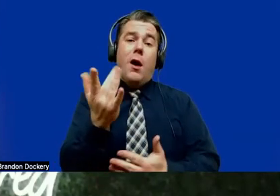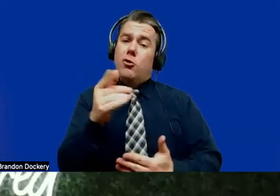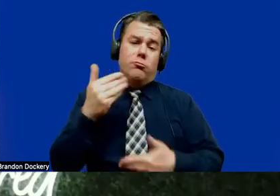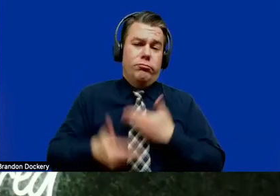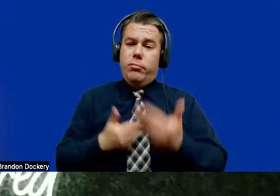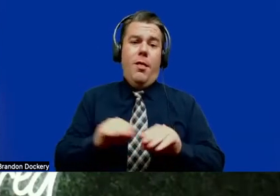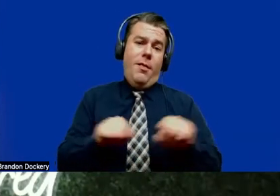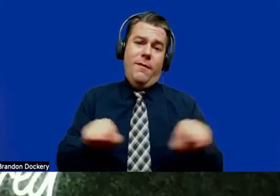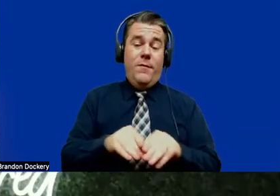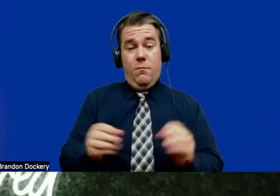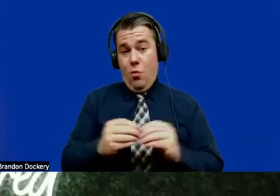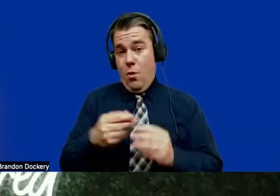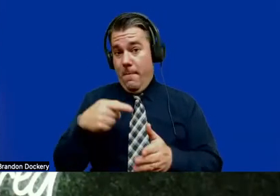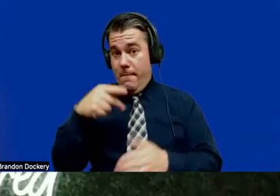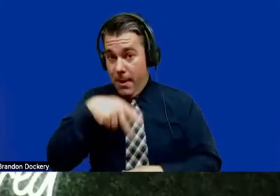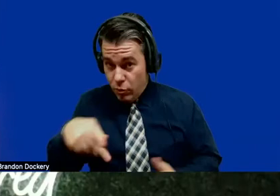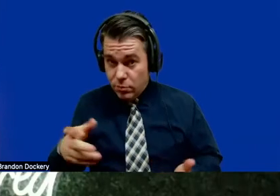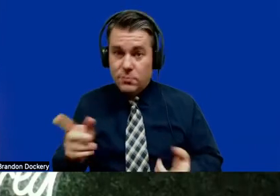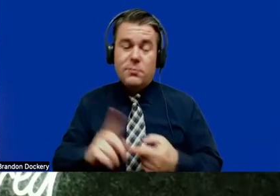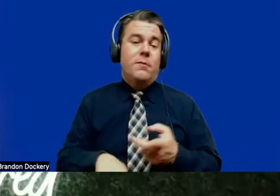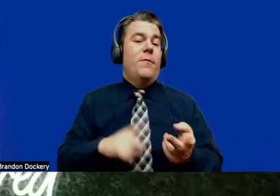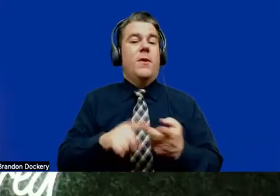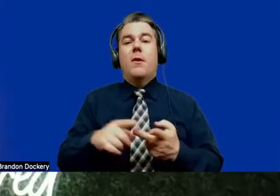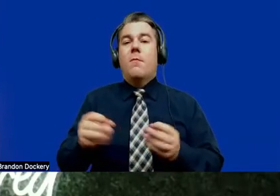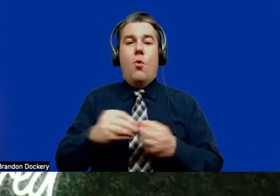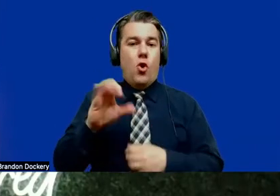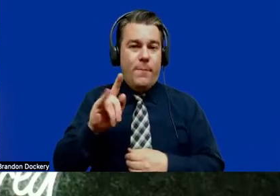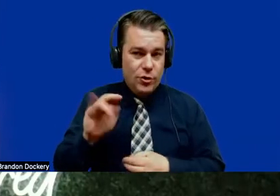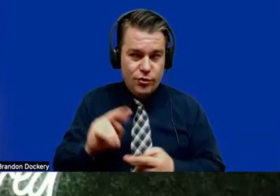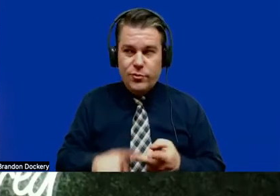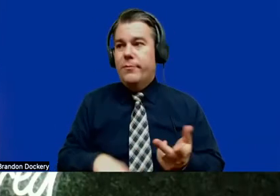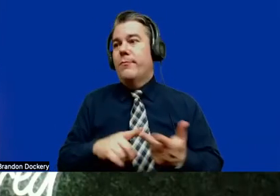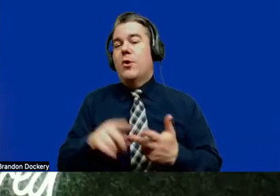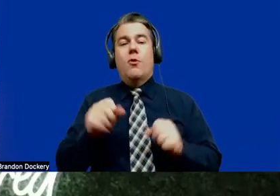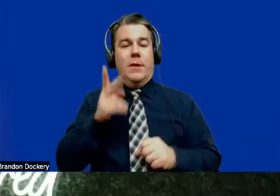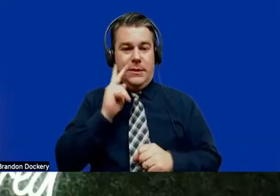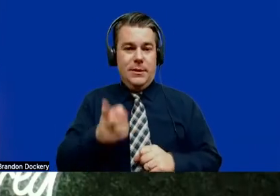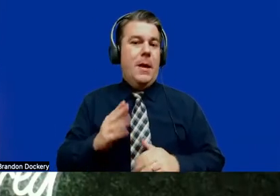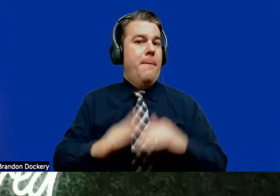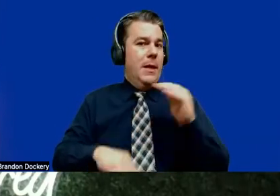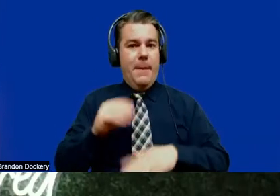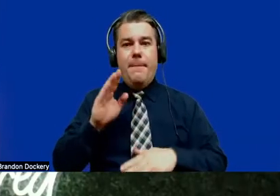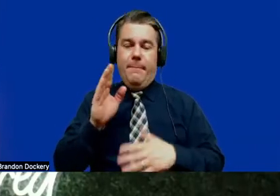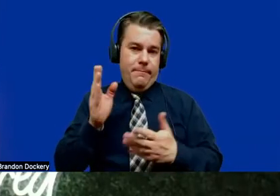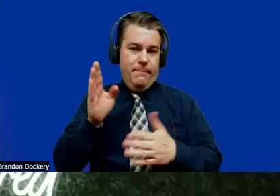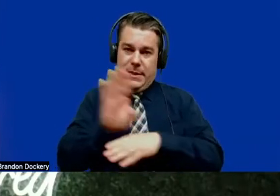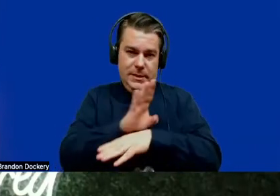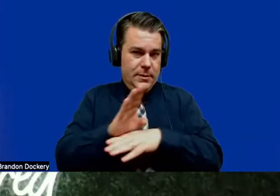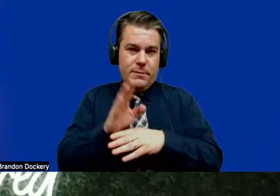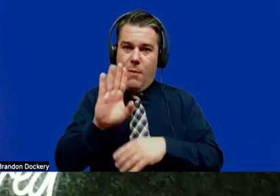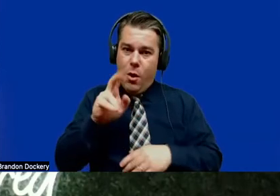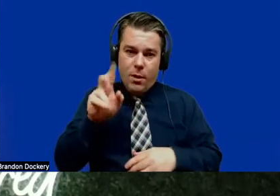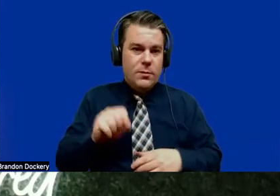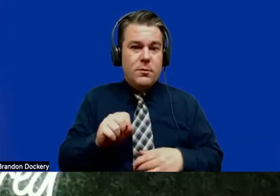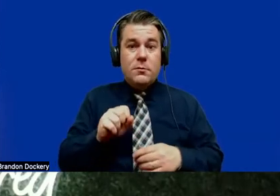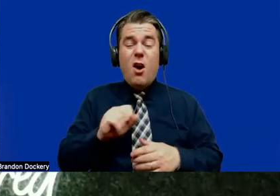you have more pay points, you're seeing more commissions, you're probably seeing building business bonus. It's like on top